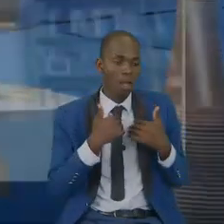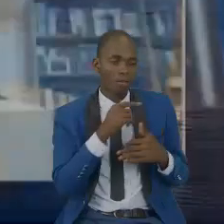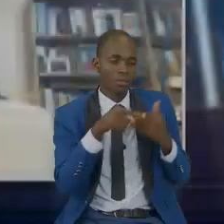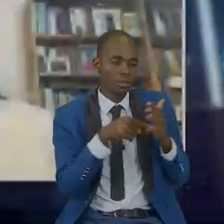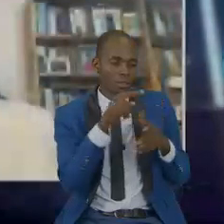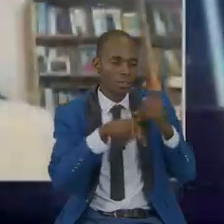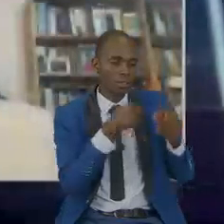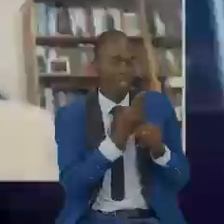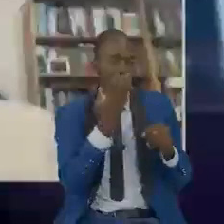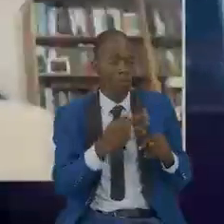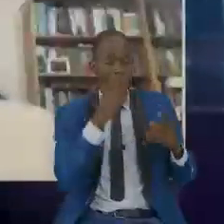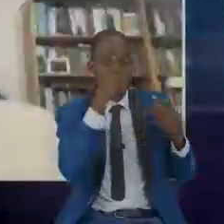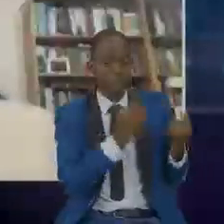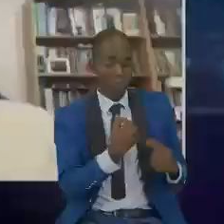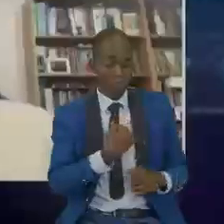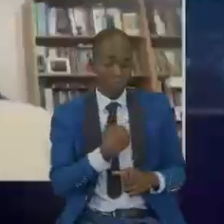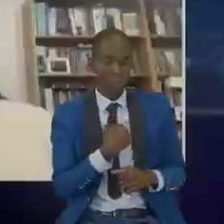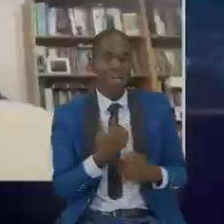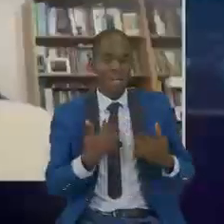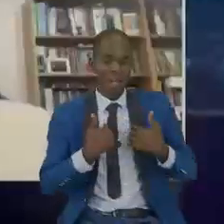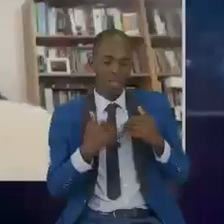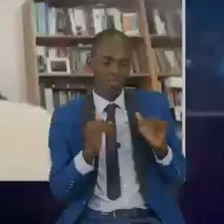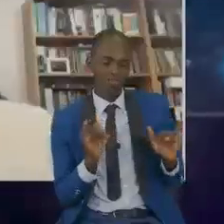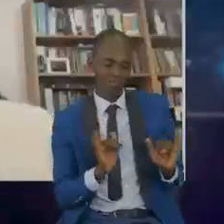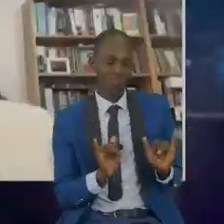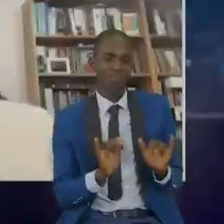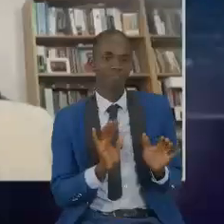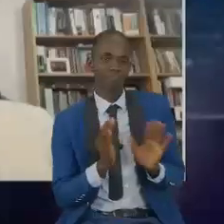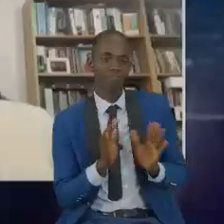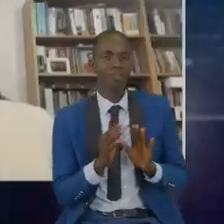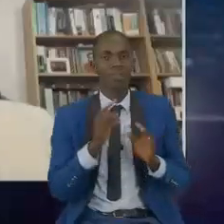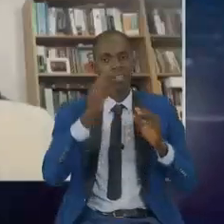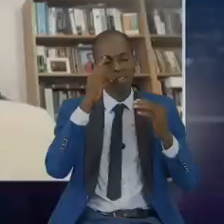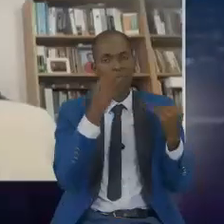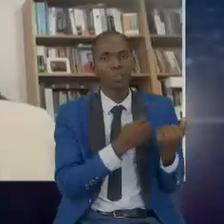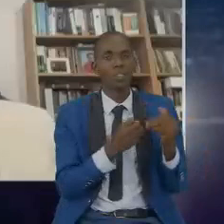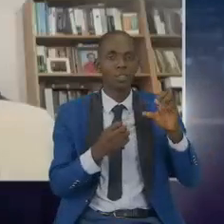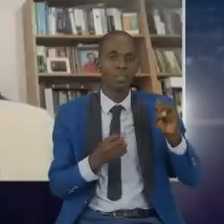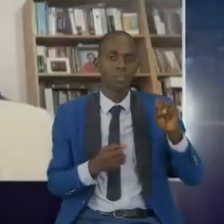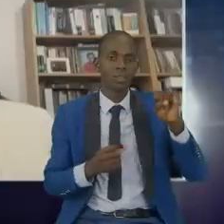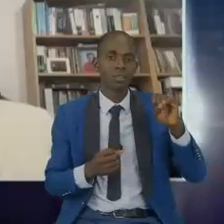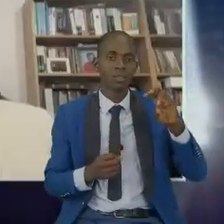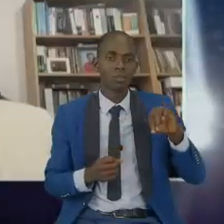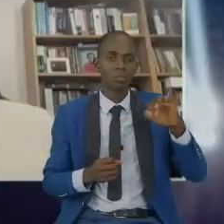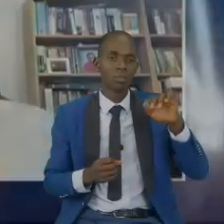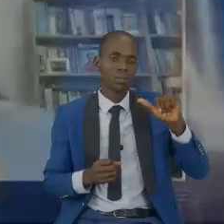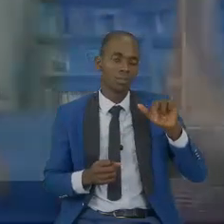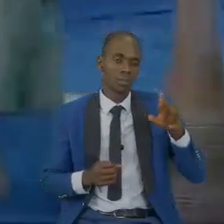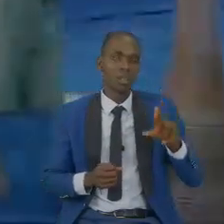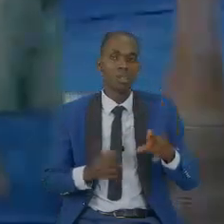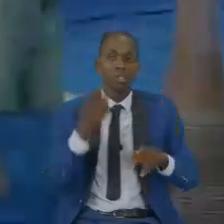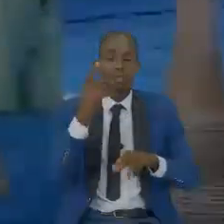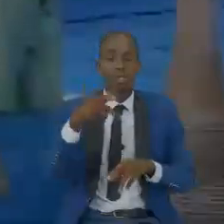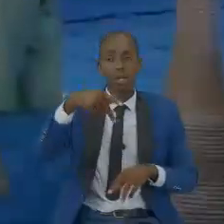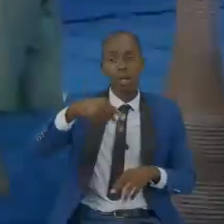I have faith like that. Similar faith. Paul the apostle had this kind of faith. I